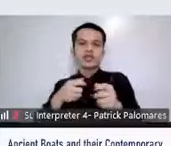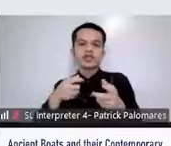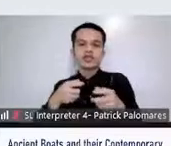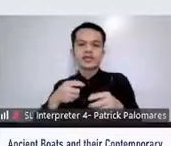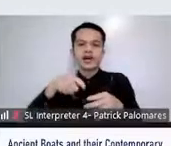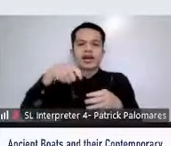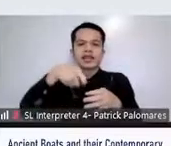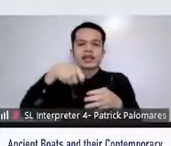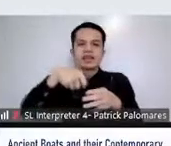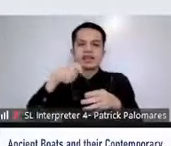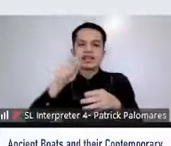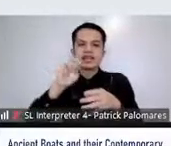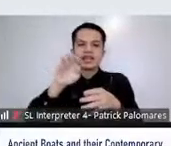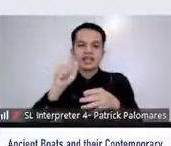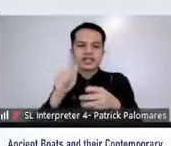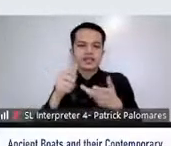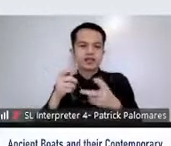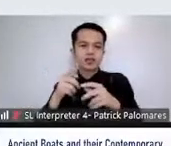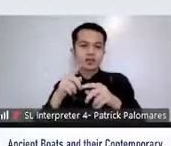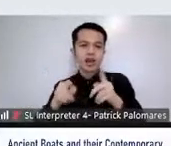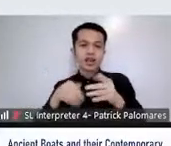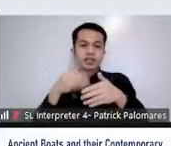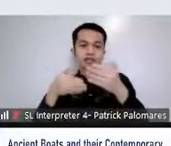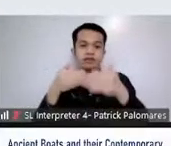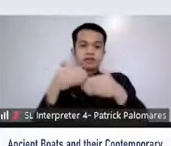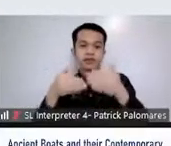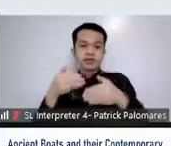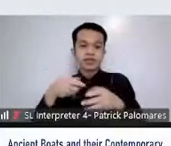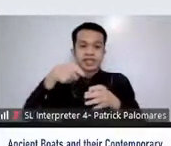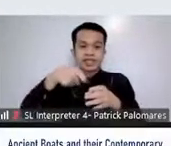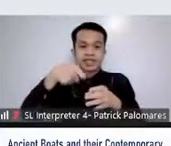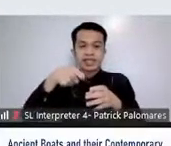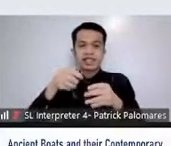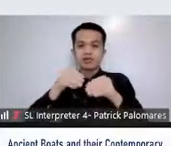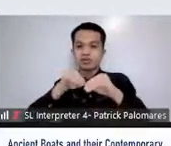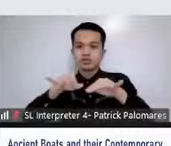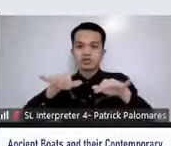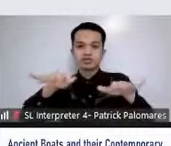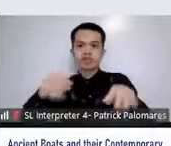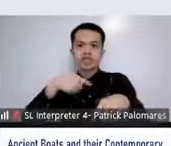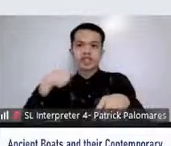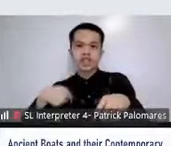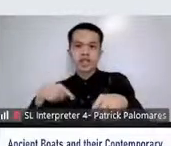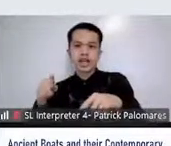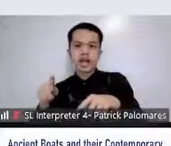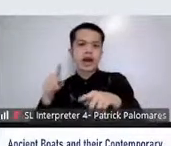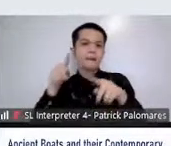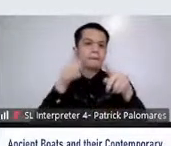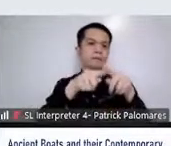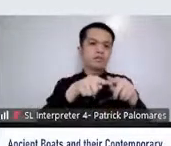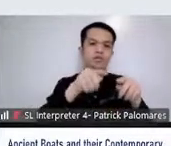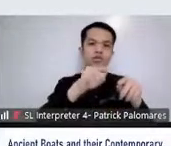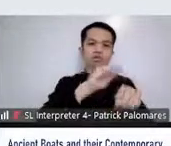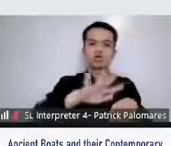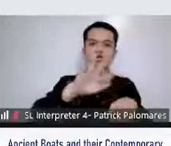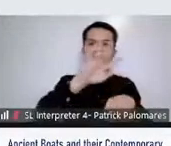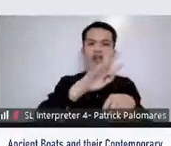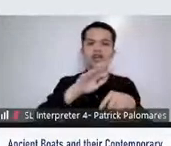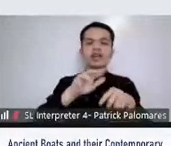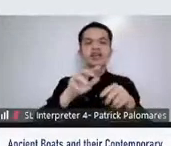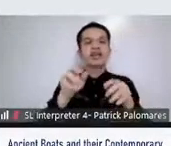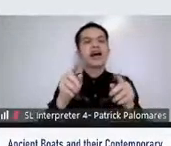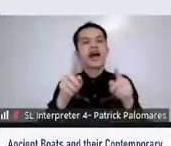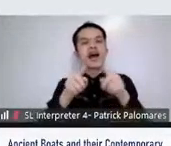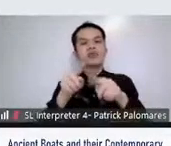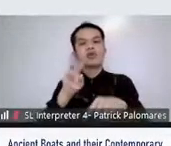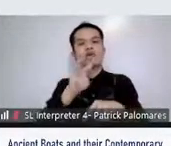Over time, the consumption of tea spread from China into the rest of Asia and towards the Western world. The